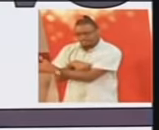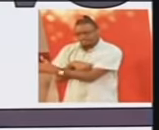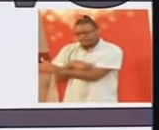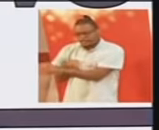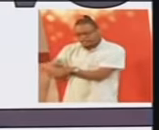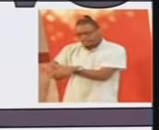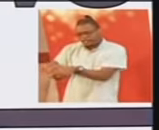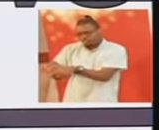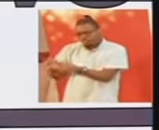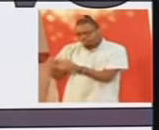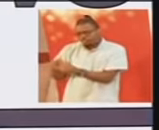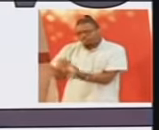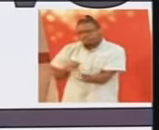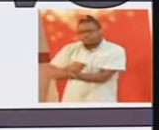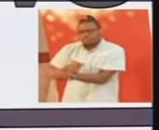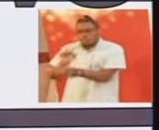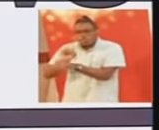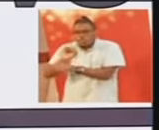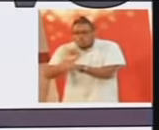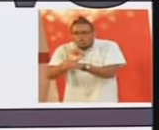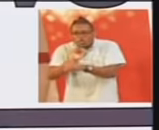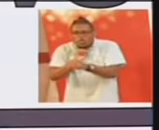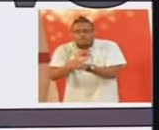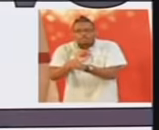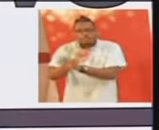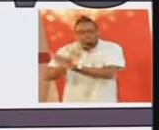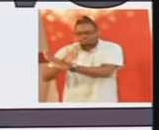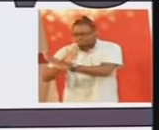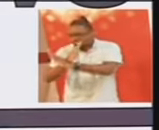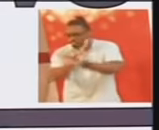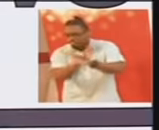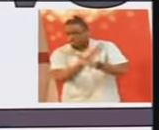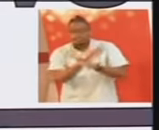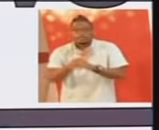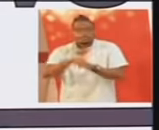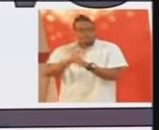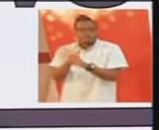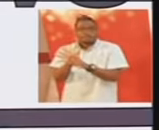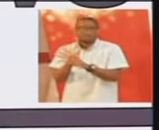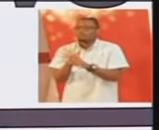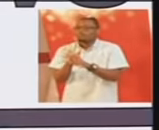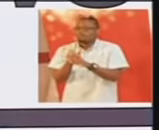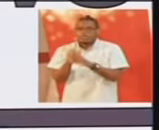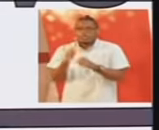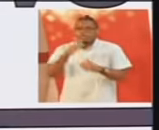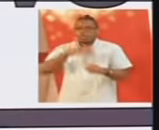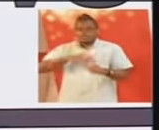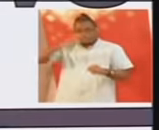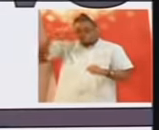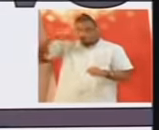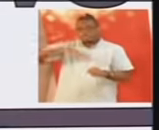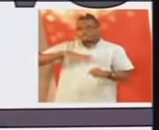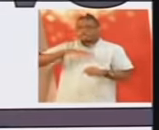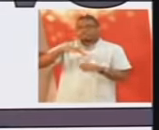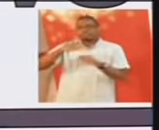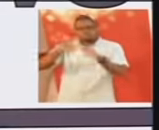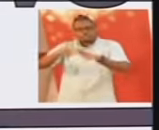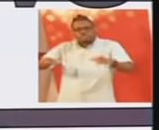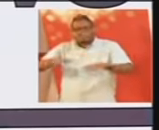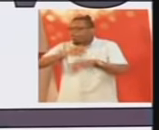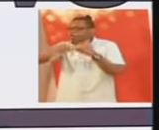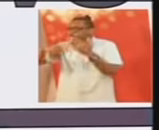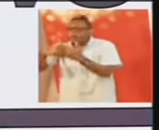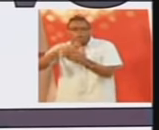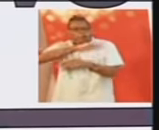other in fighting this biological war. Men, women, and children alike have all made